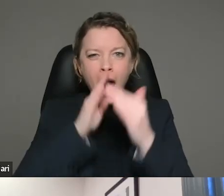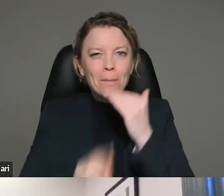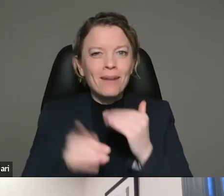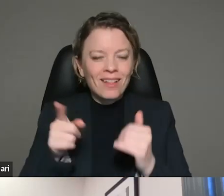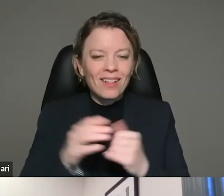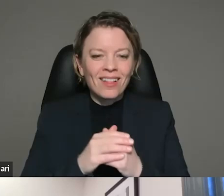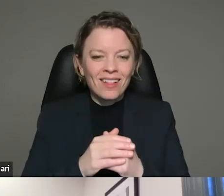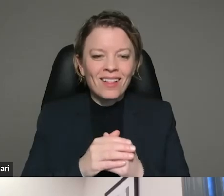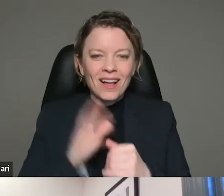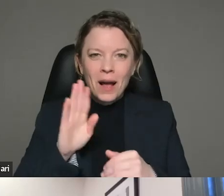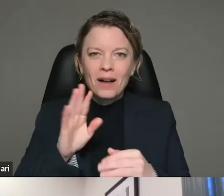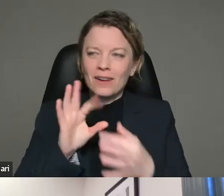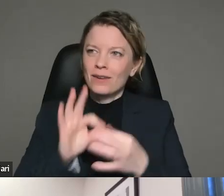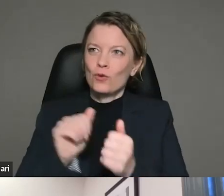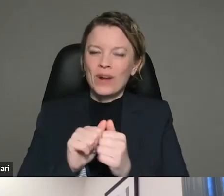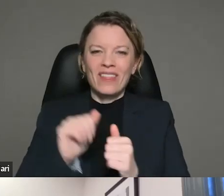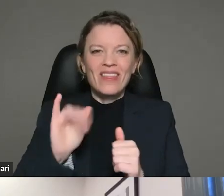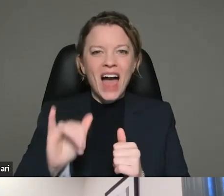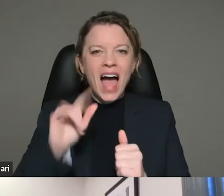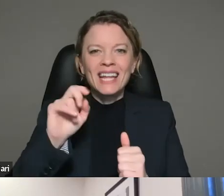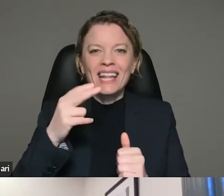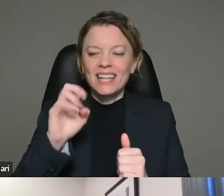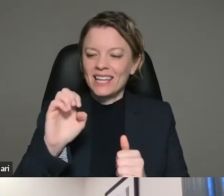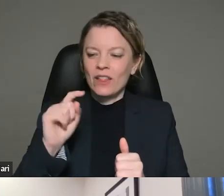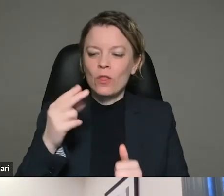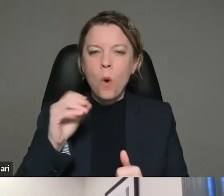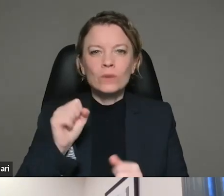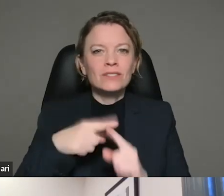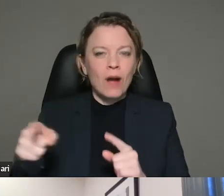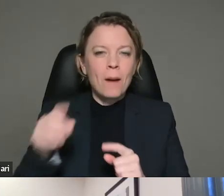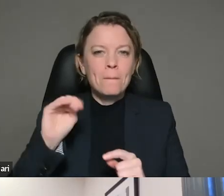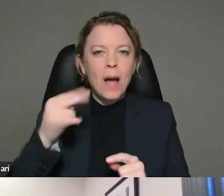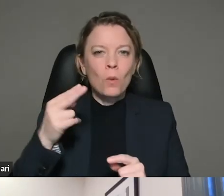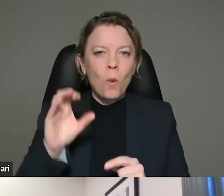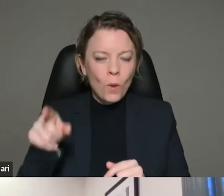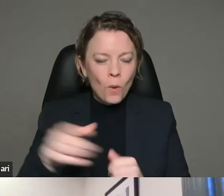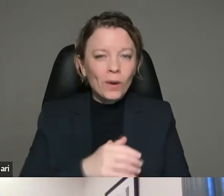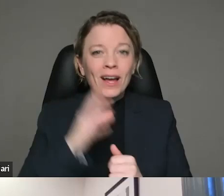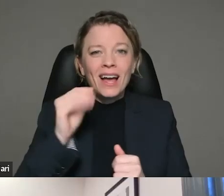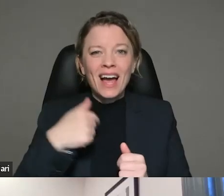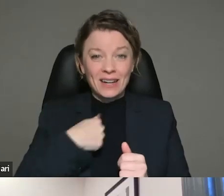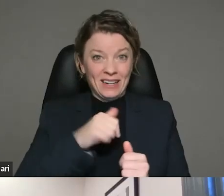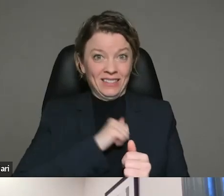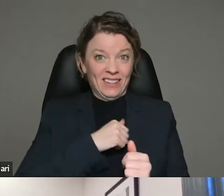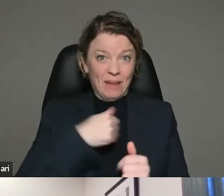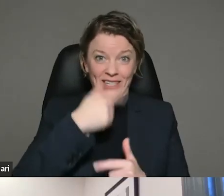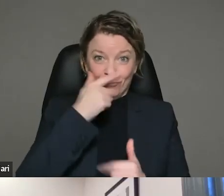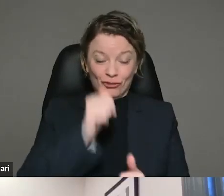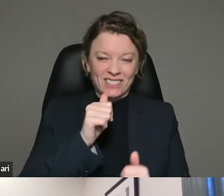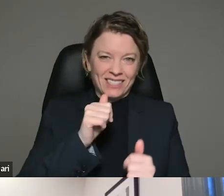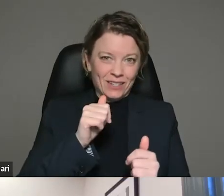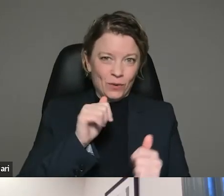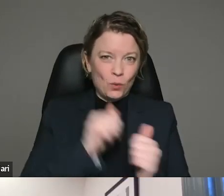part of the Mount Holyoke ethos. And I, as you know, have been very interested in what I'm going to refer to